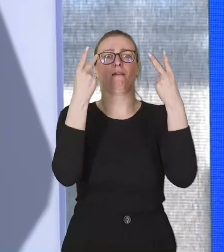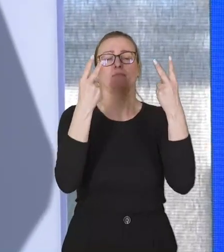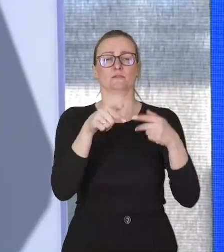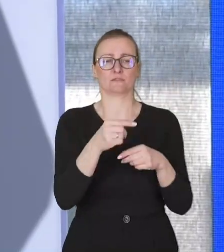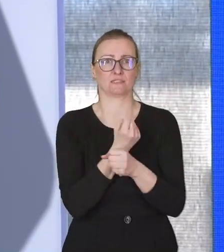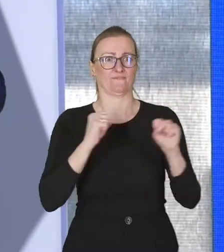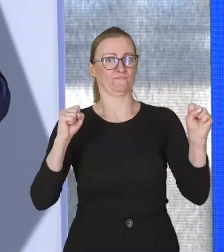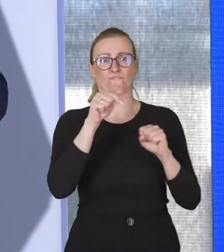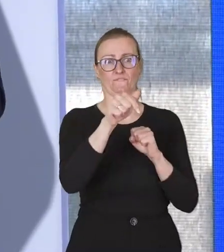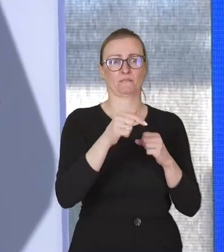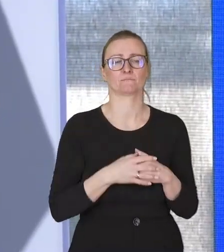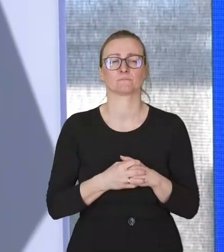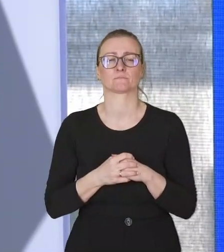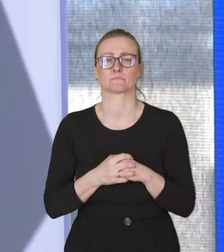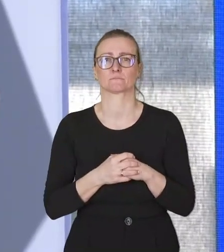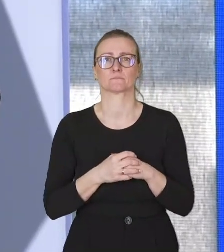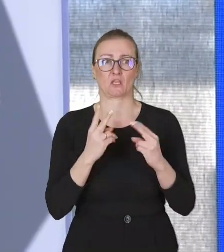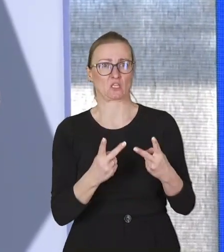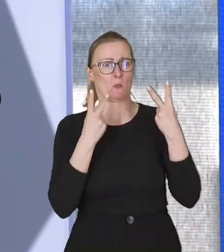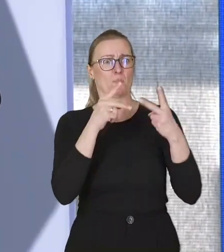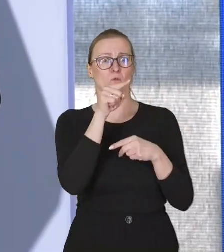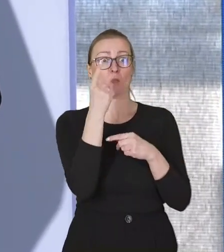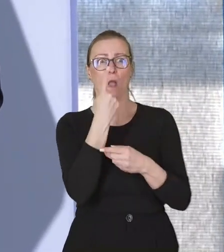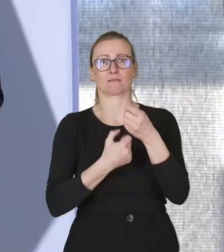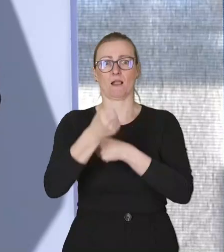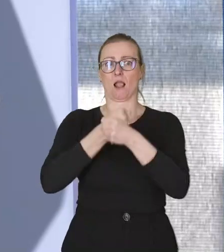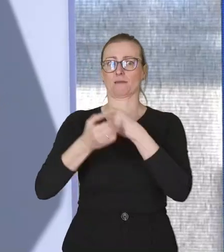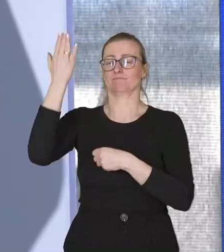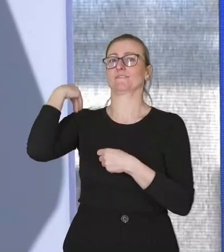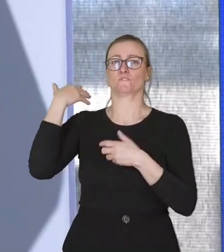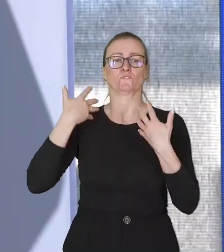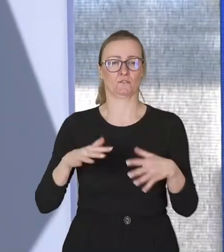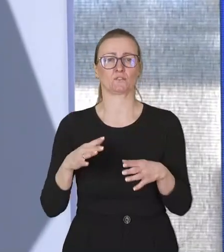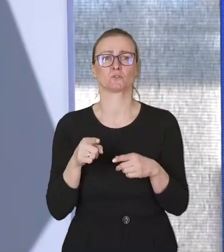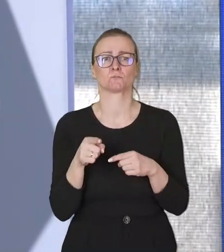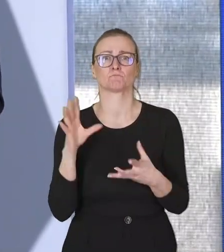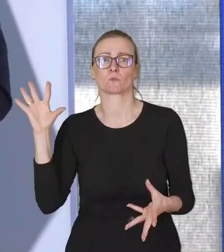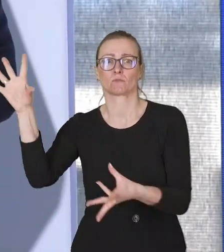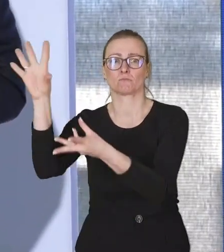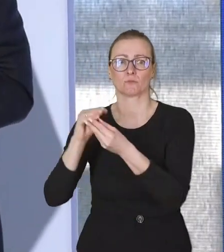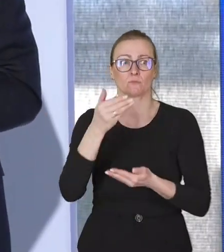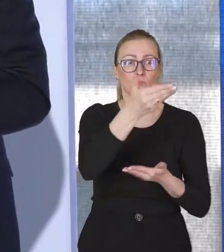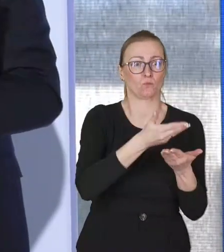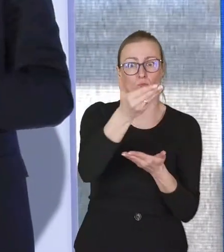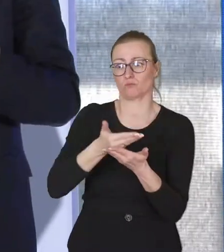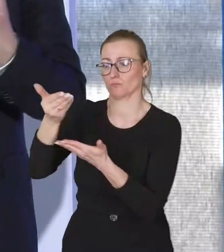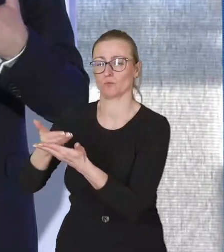year. One of the most important, the 9th cohesion report,